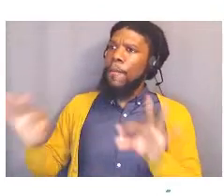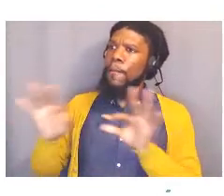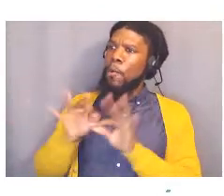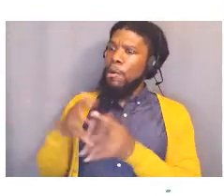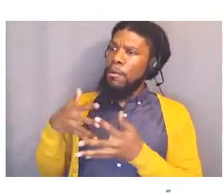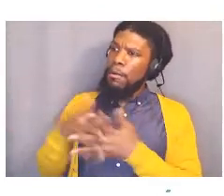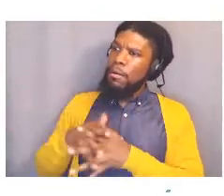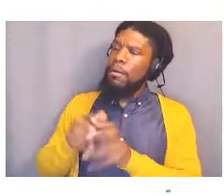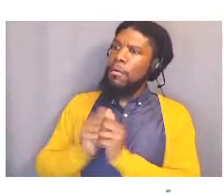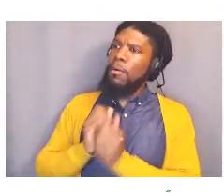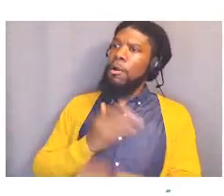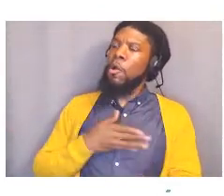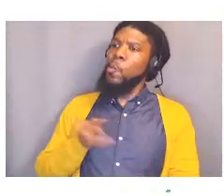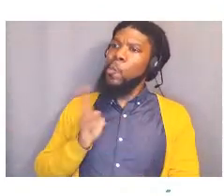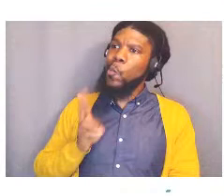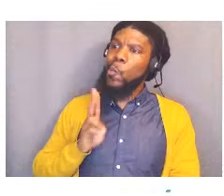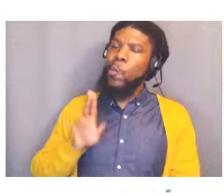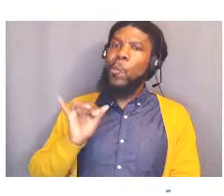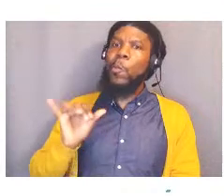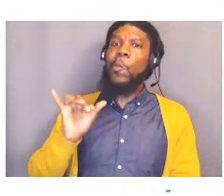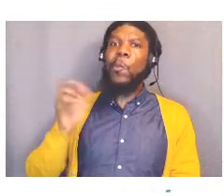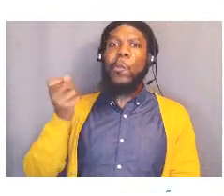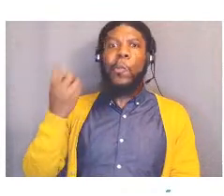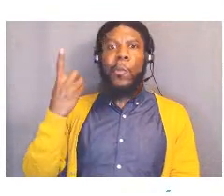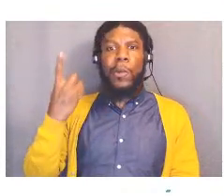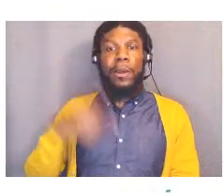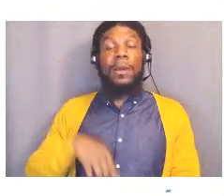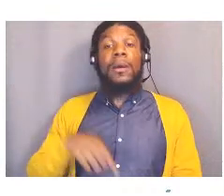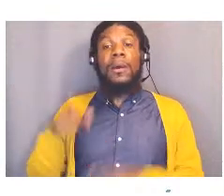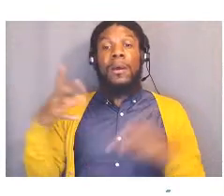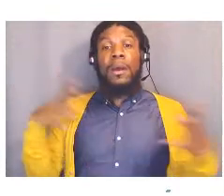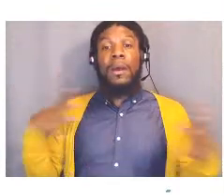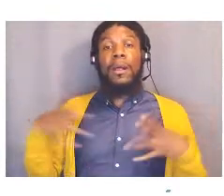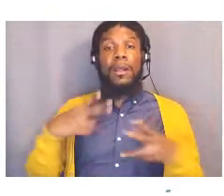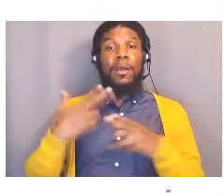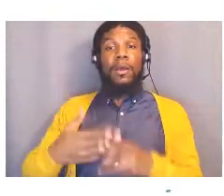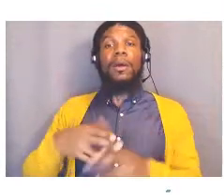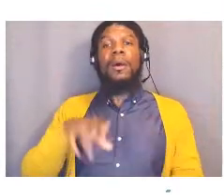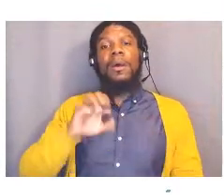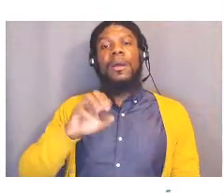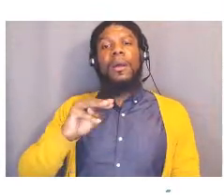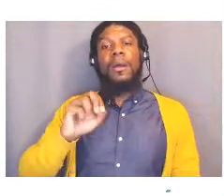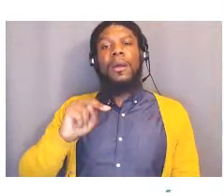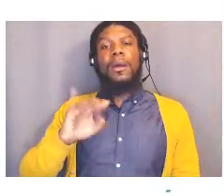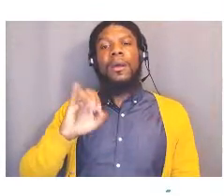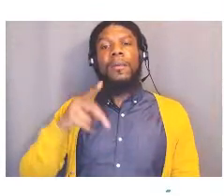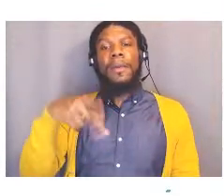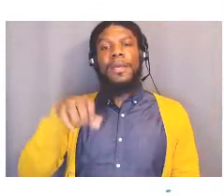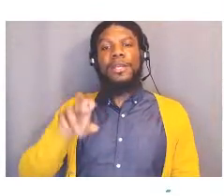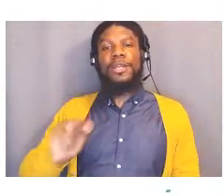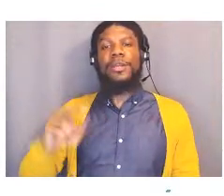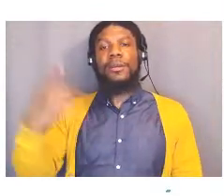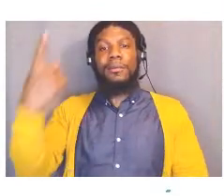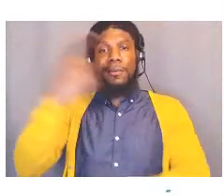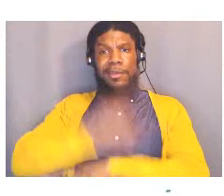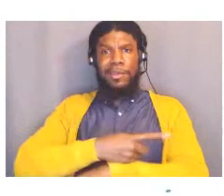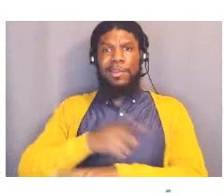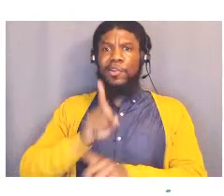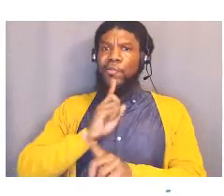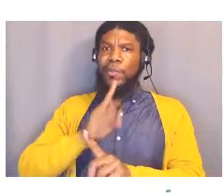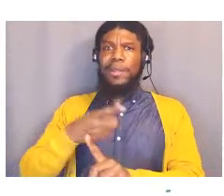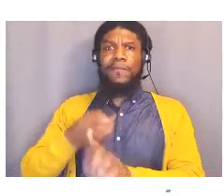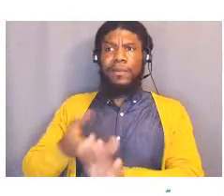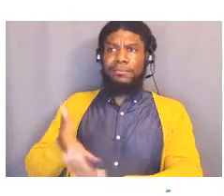they truly were. This holiday, also known as Emancipation Day, traces its roots back to